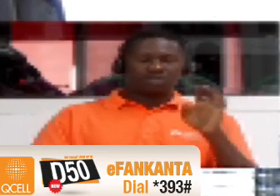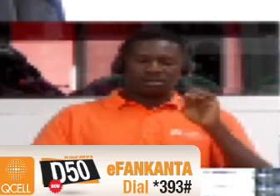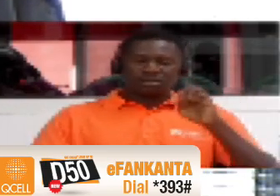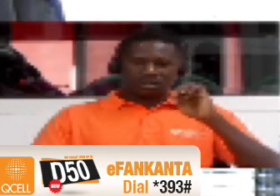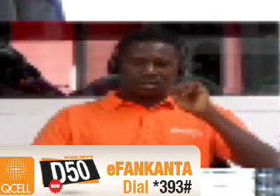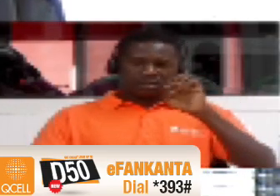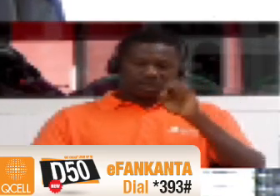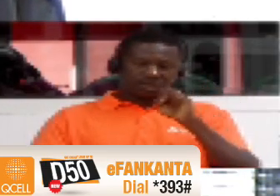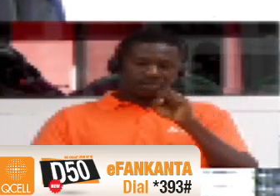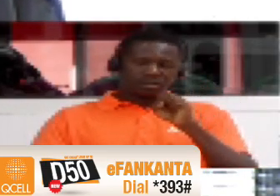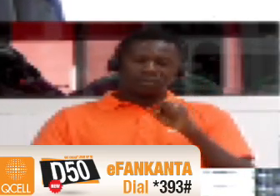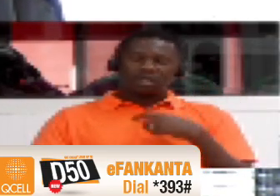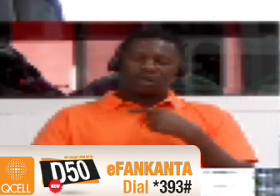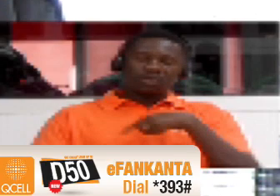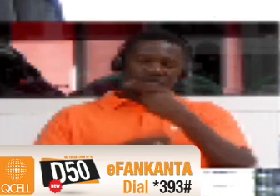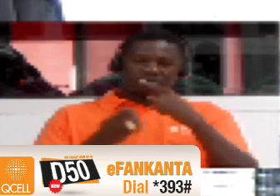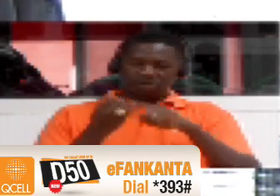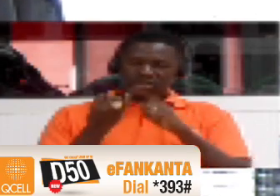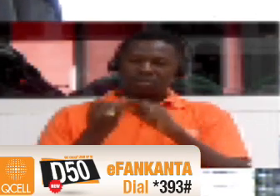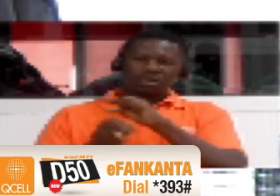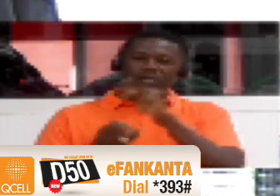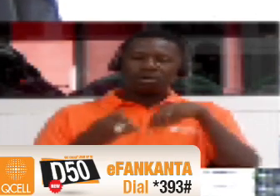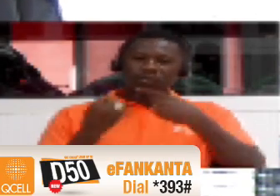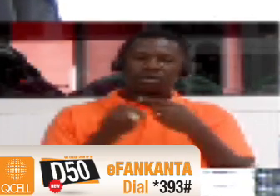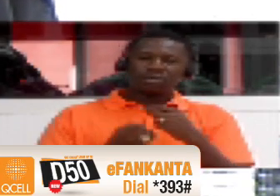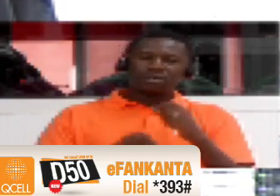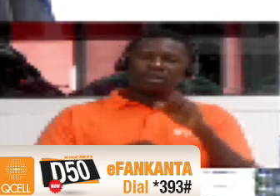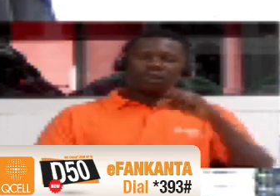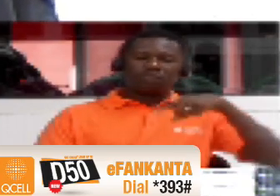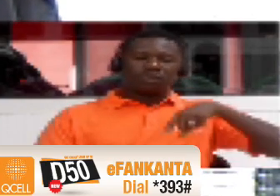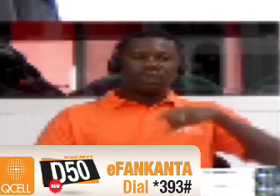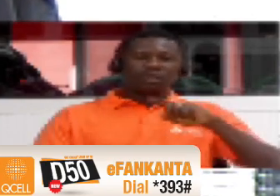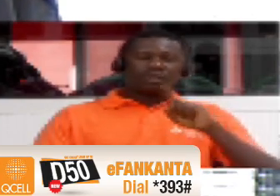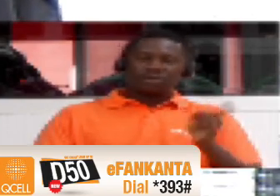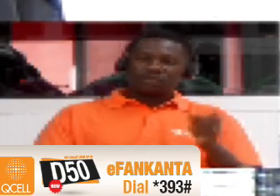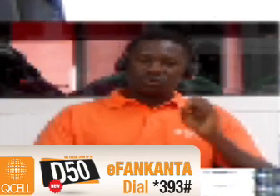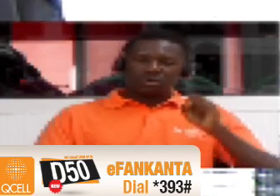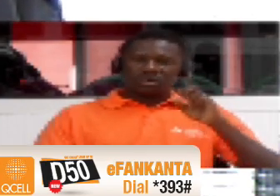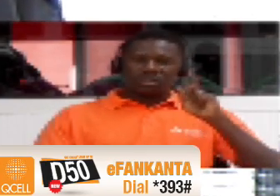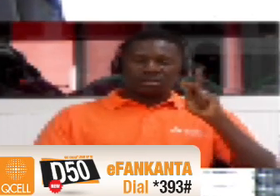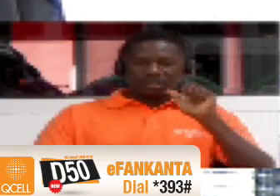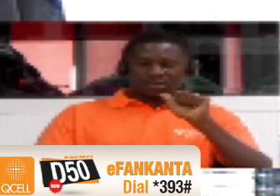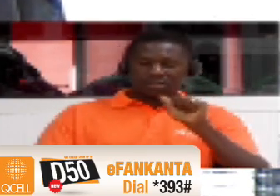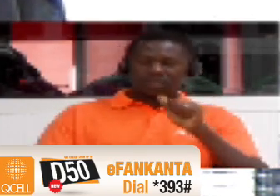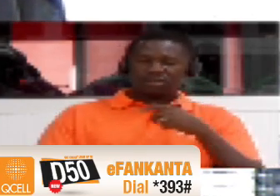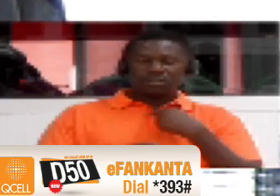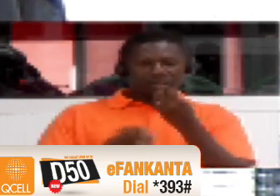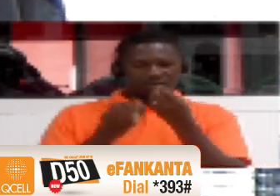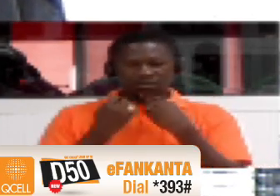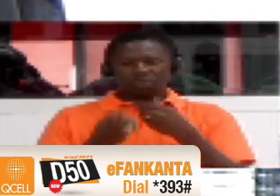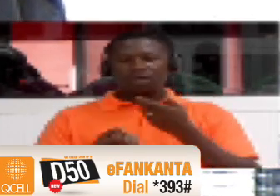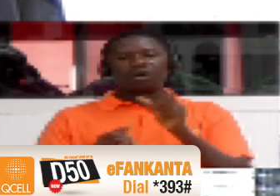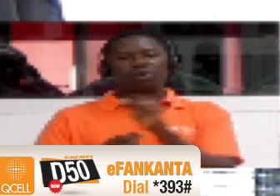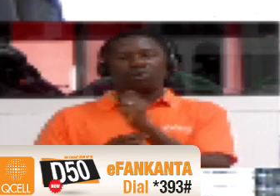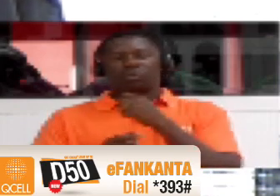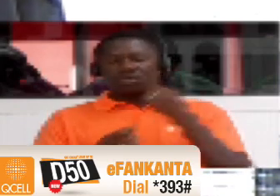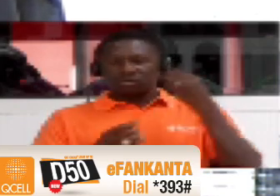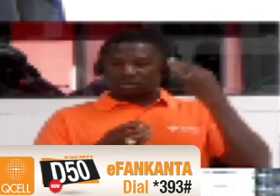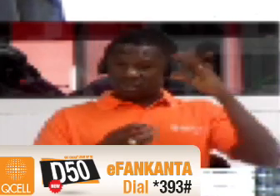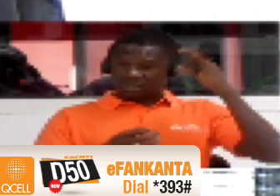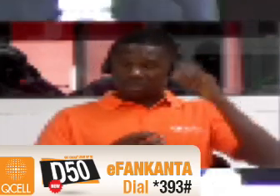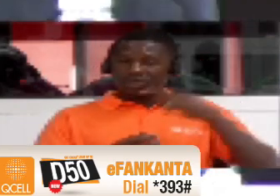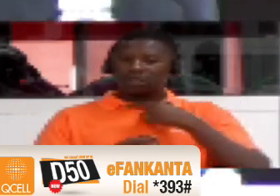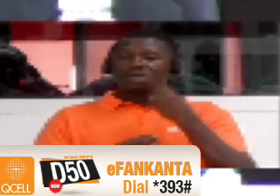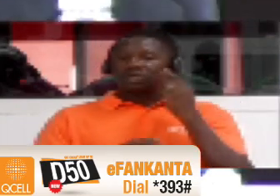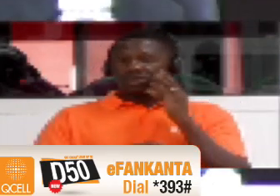inquired about saika. Ko fana course lem yeminke. And he said to me that was also another course which they did. Mr. Badjie,